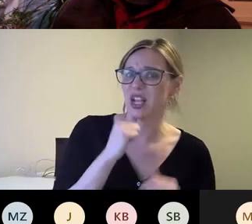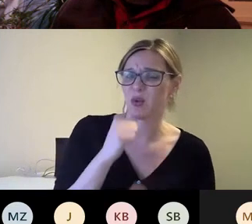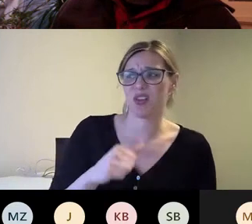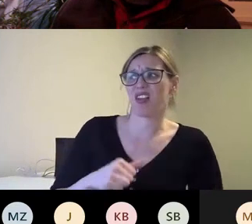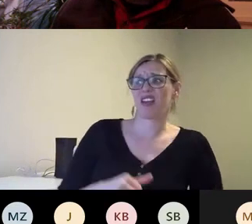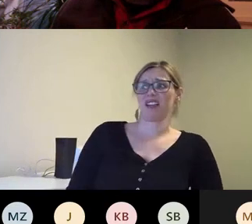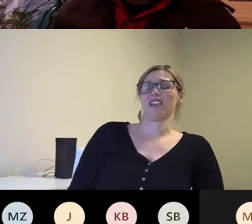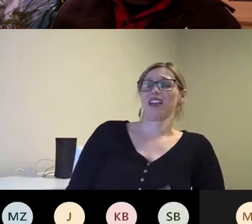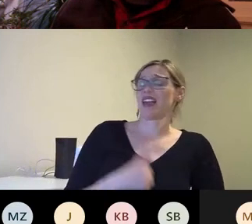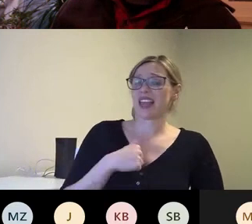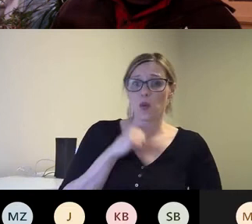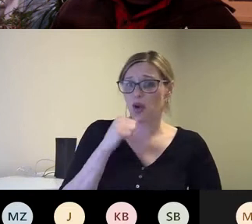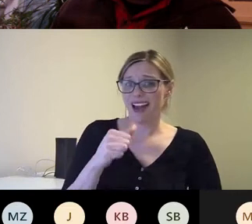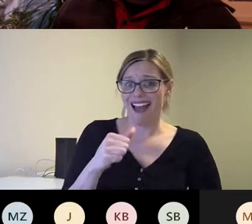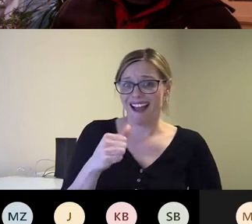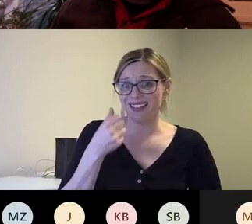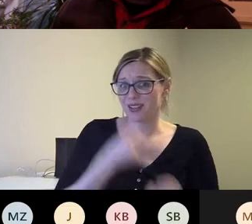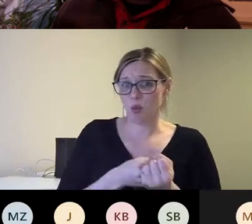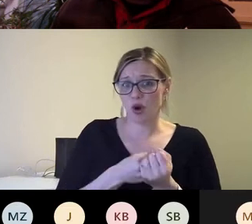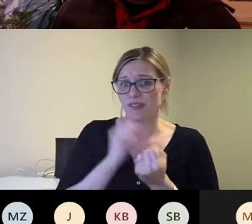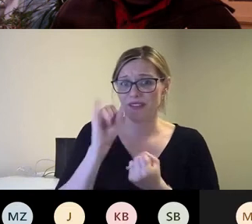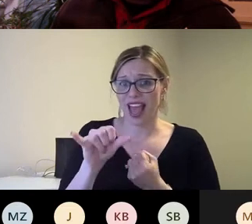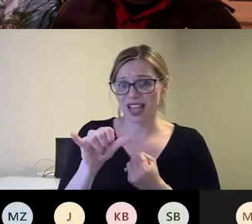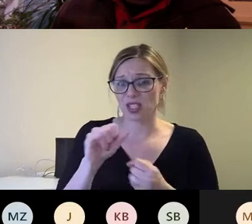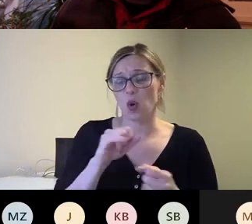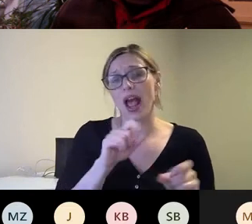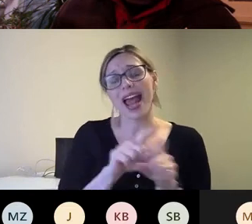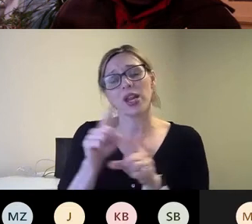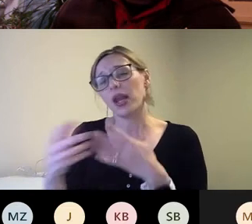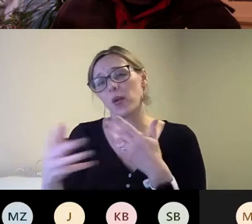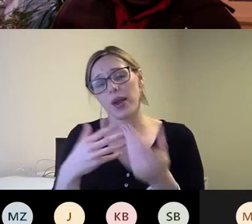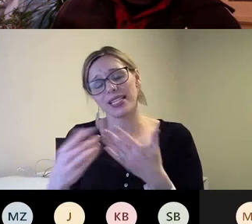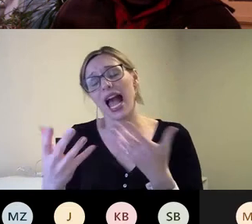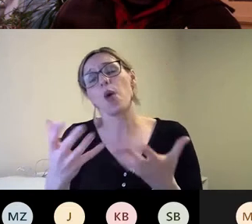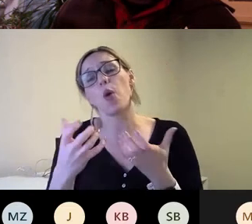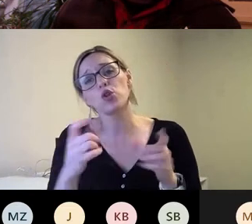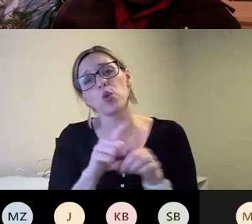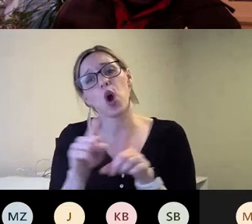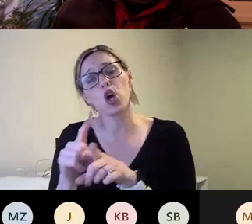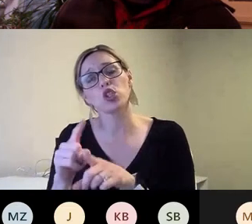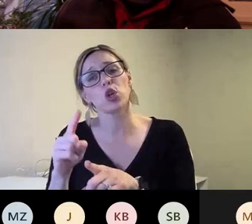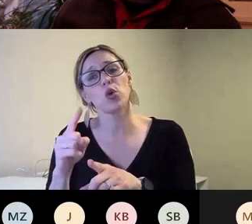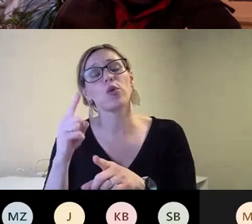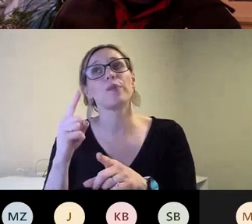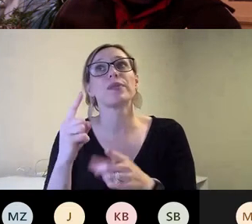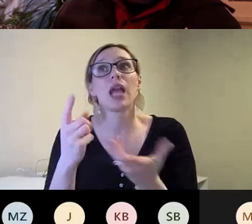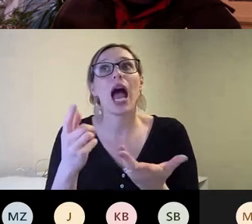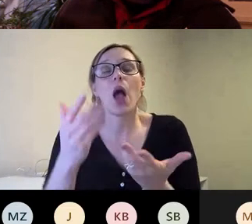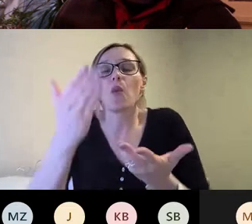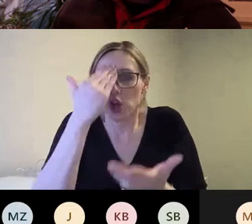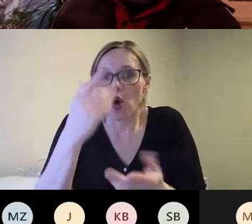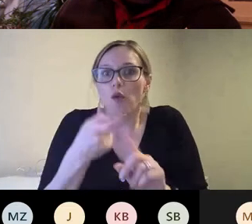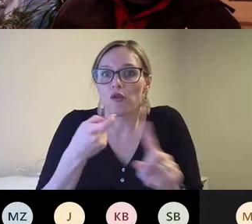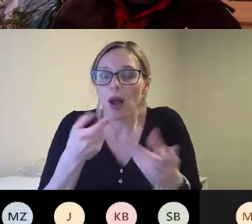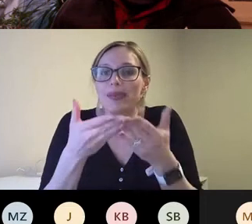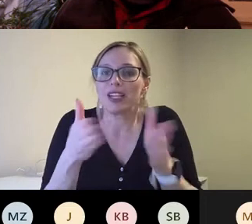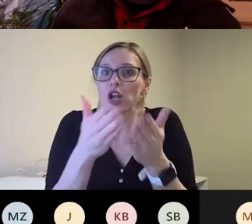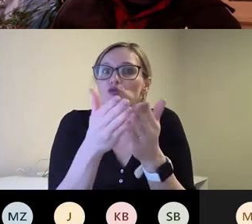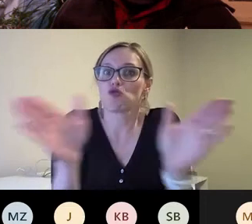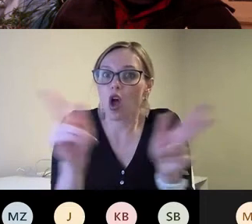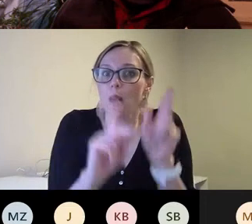that, I'd like to also hear from if there are general public inquiries,